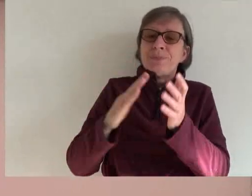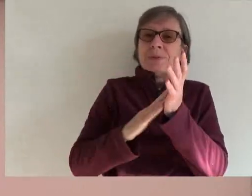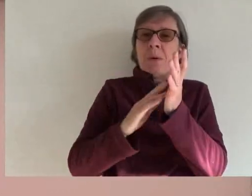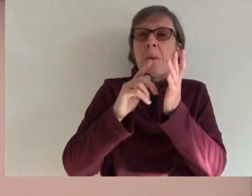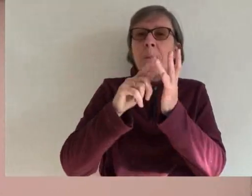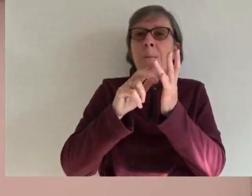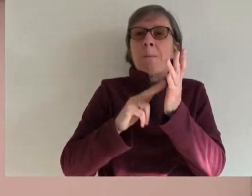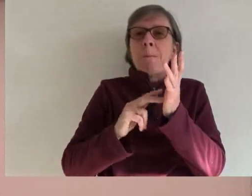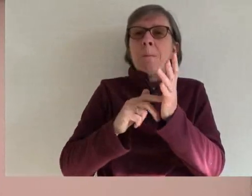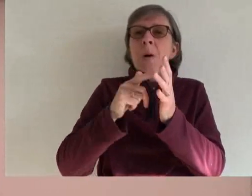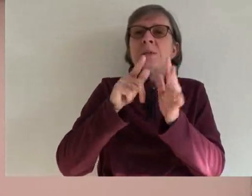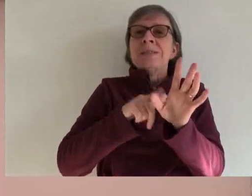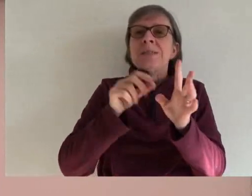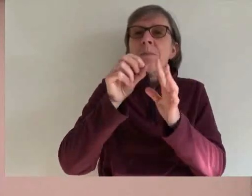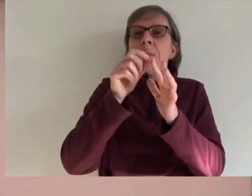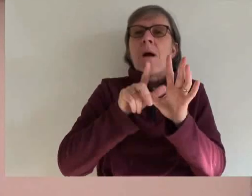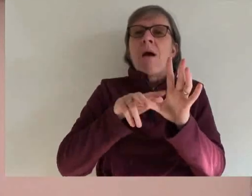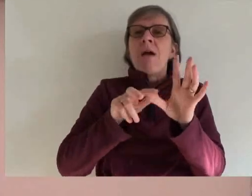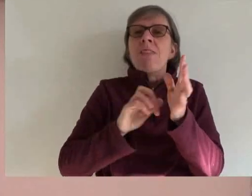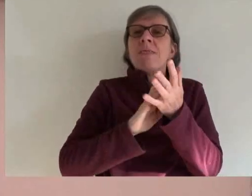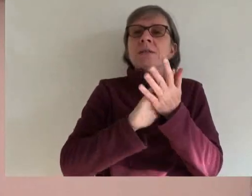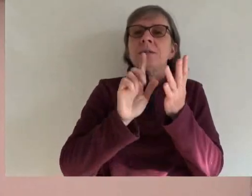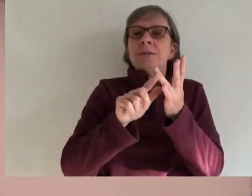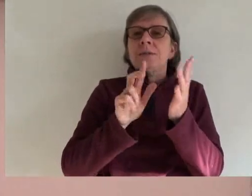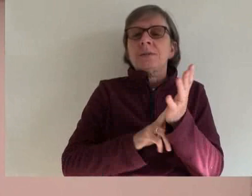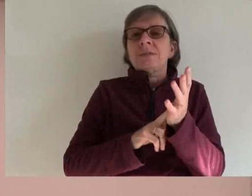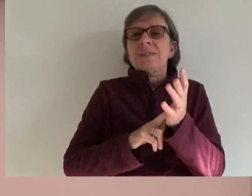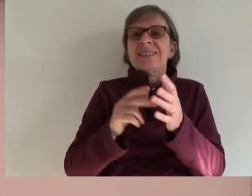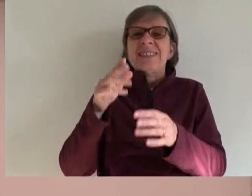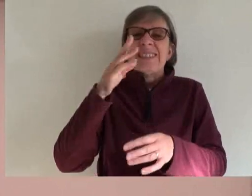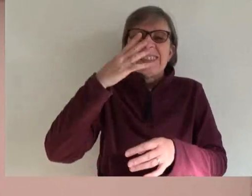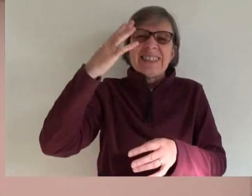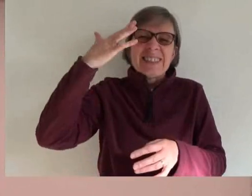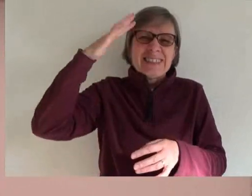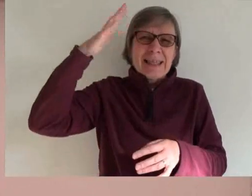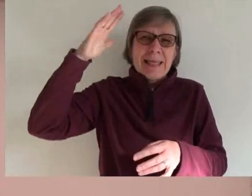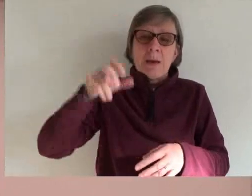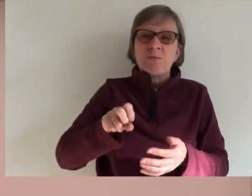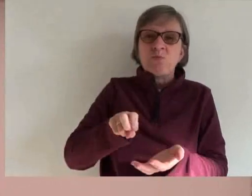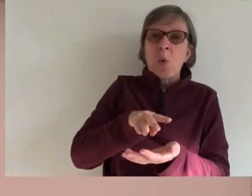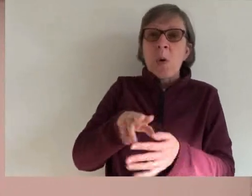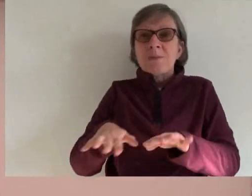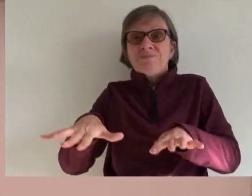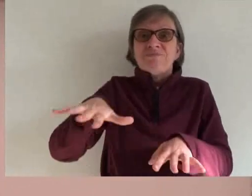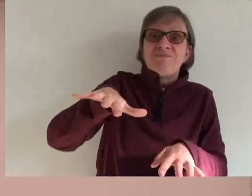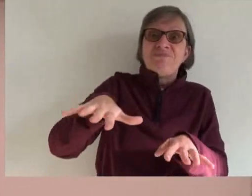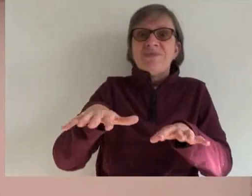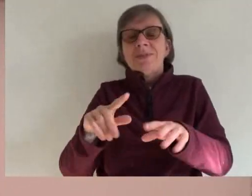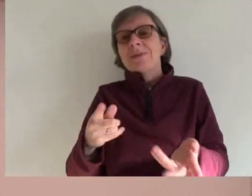with Jesus was to imitate Jesus, that we should imitate Christ's faith,